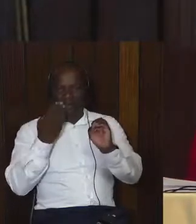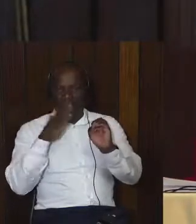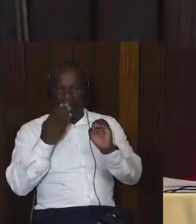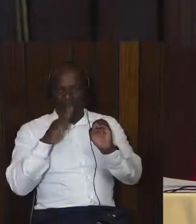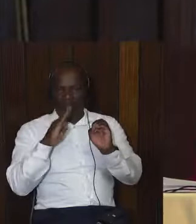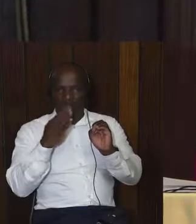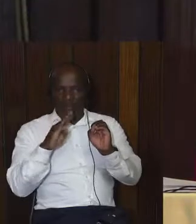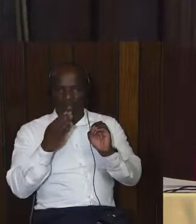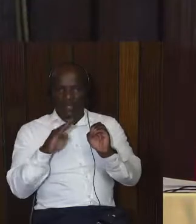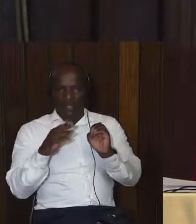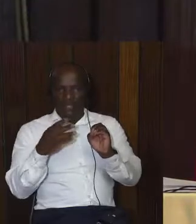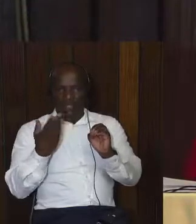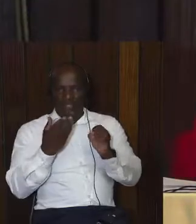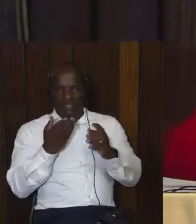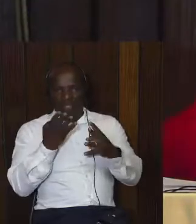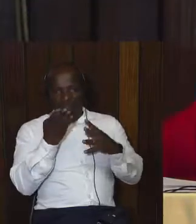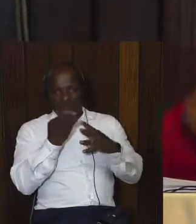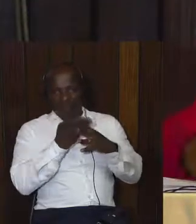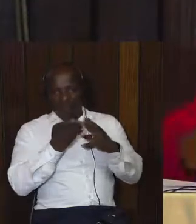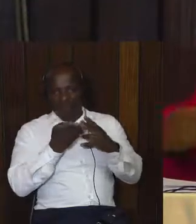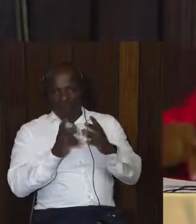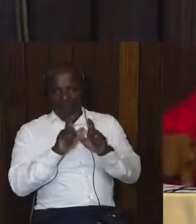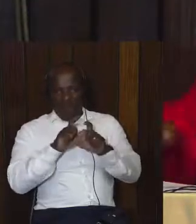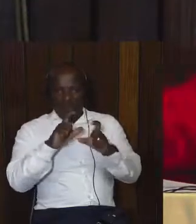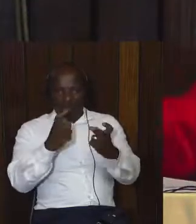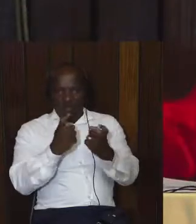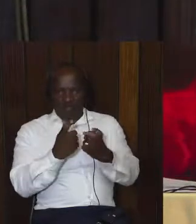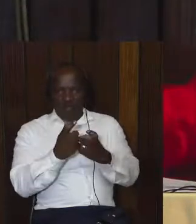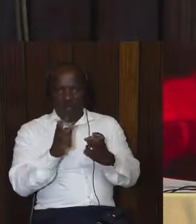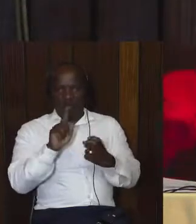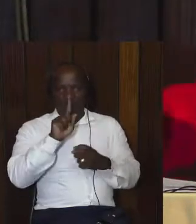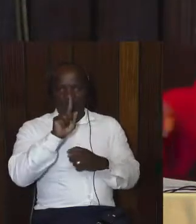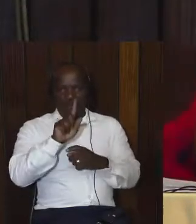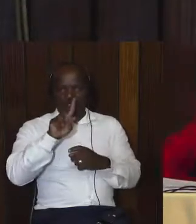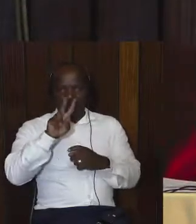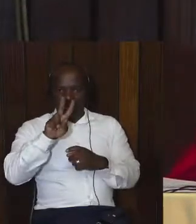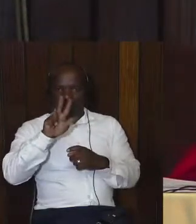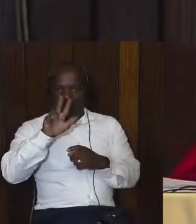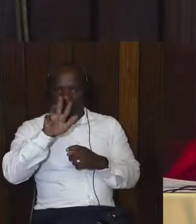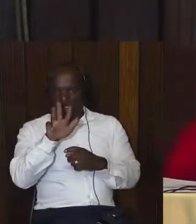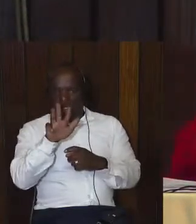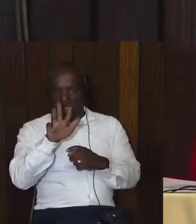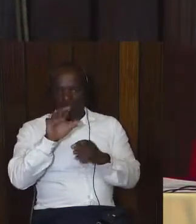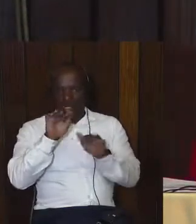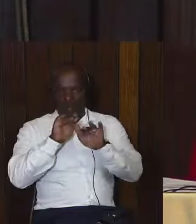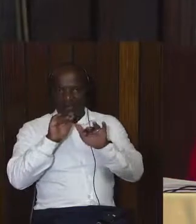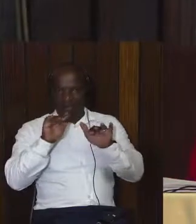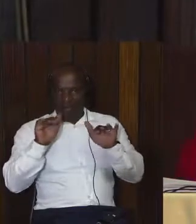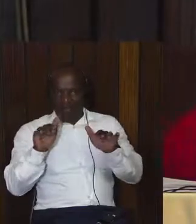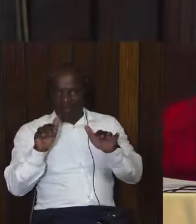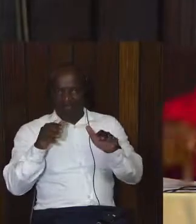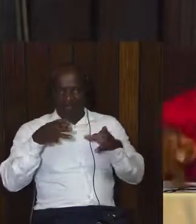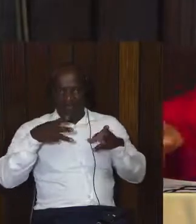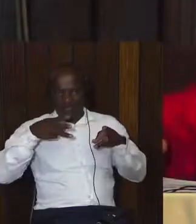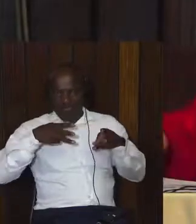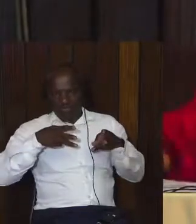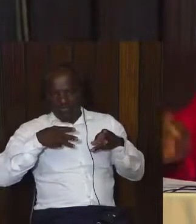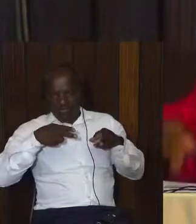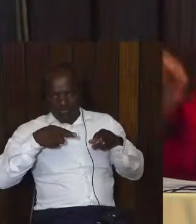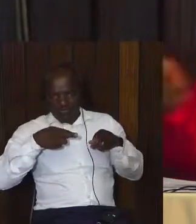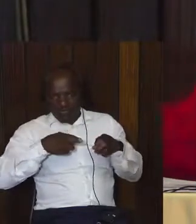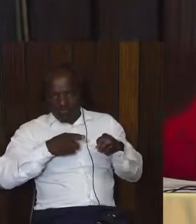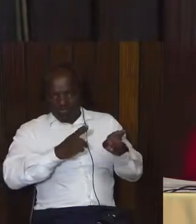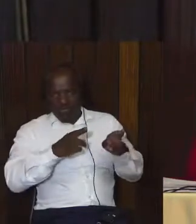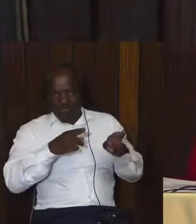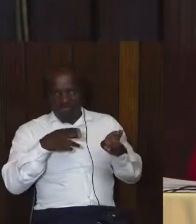We were told in one of the portfolio committees meeting that there are 129 people who have encroached that road, and 119